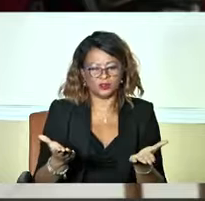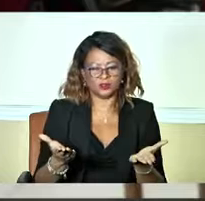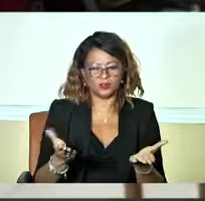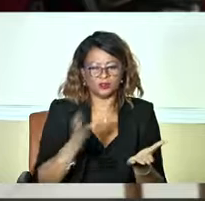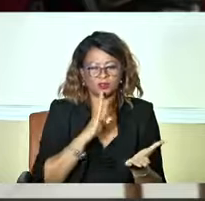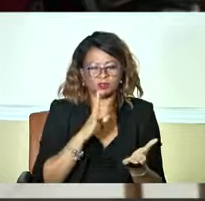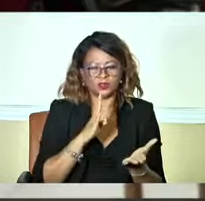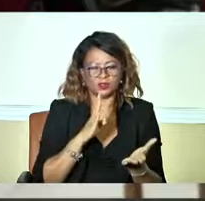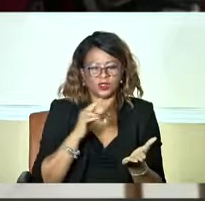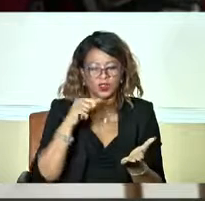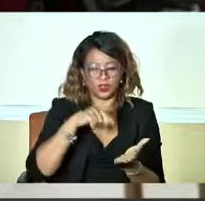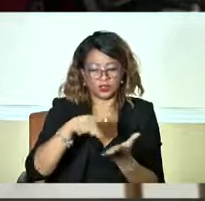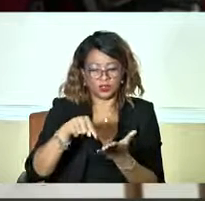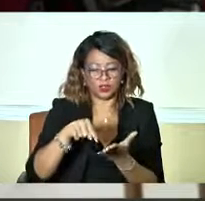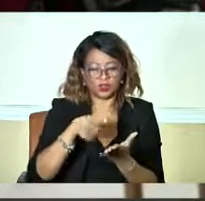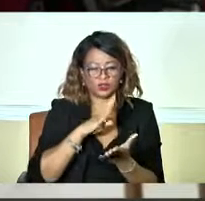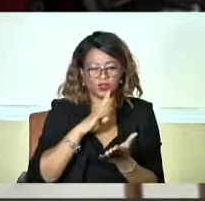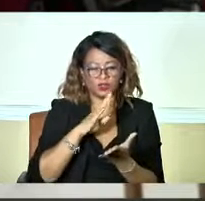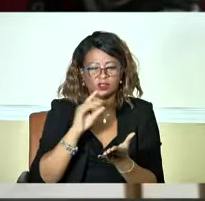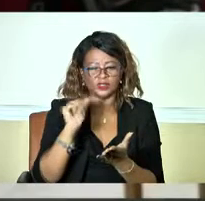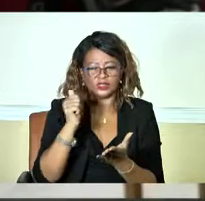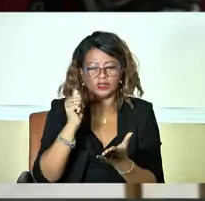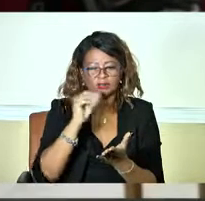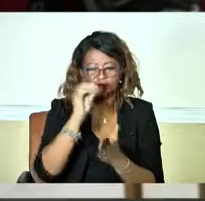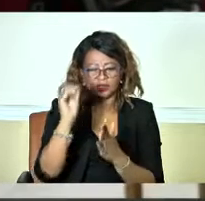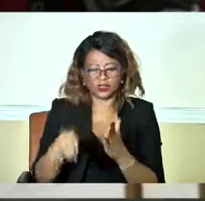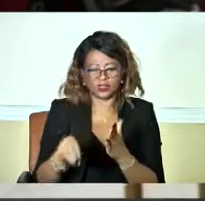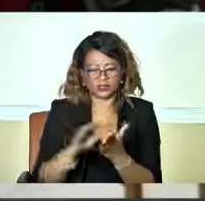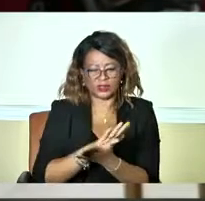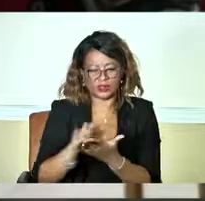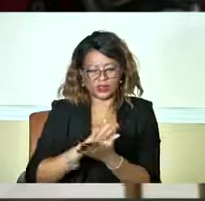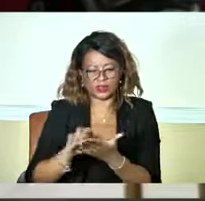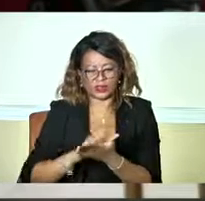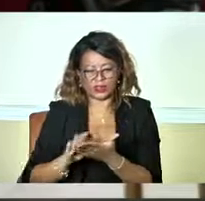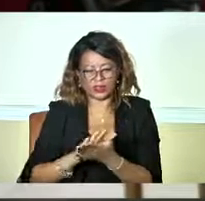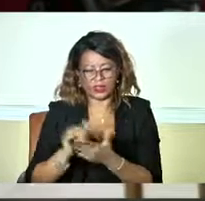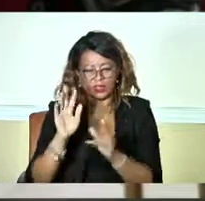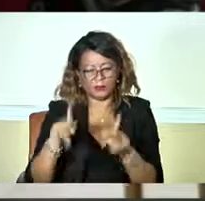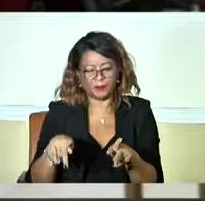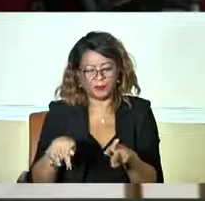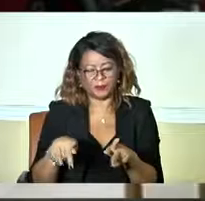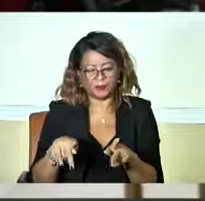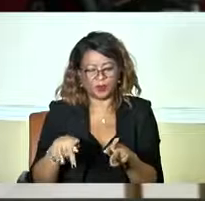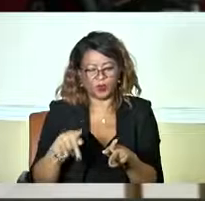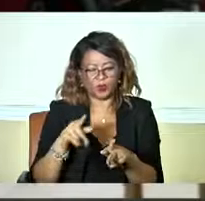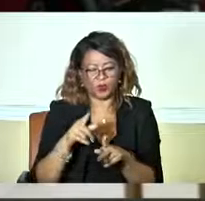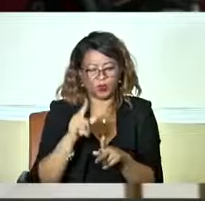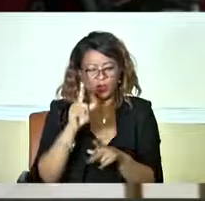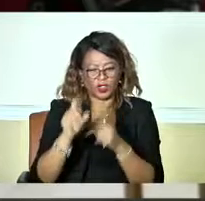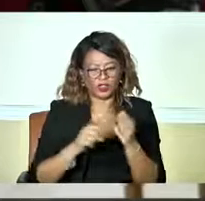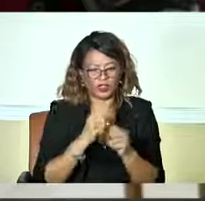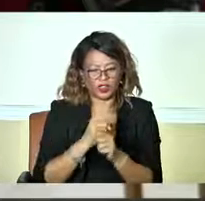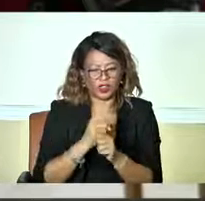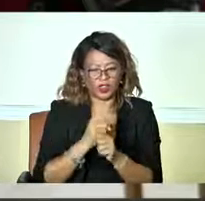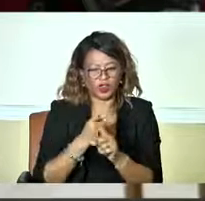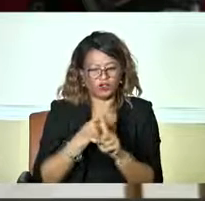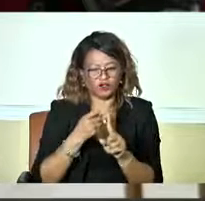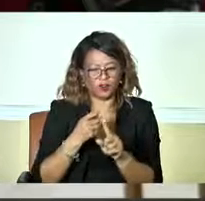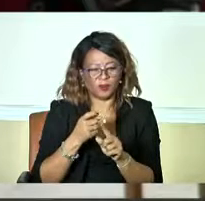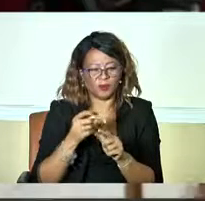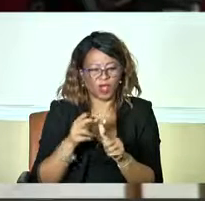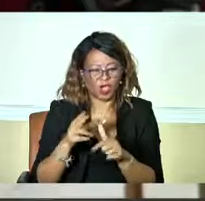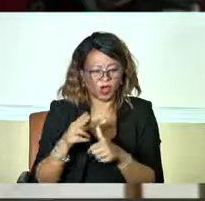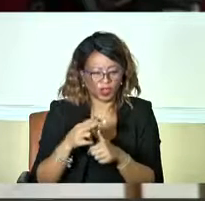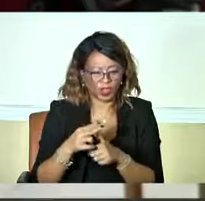environmentalists earlier this week, and they said that only 10% of that has been cleaned up, and we are a year from out from Dorian. And